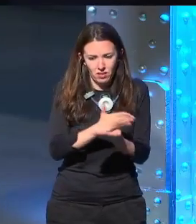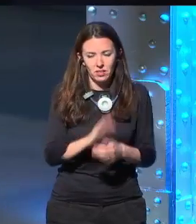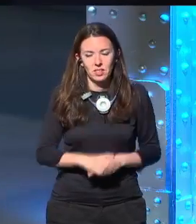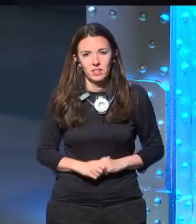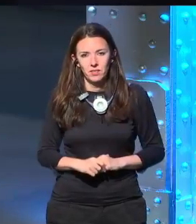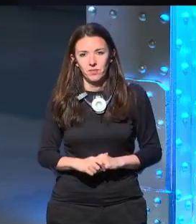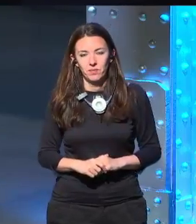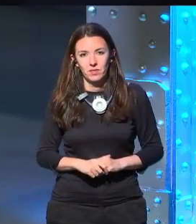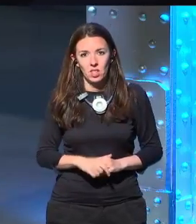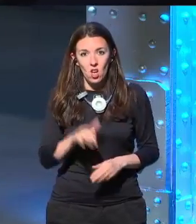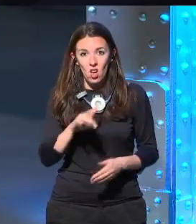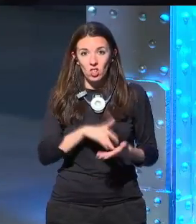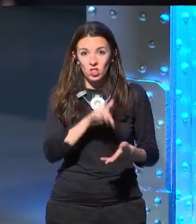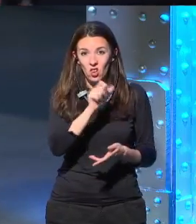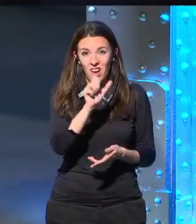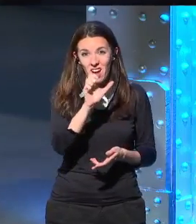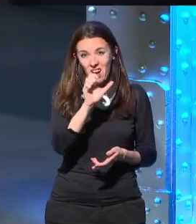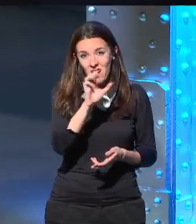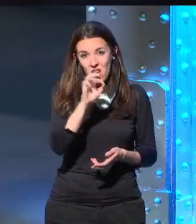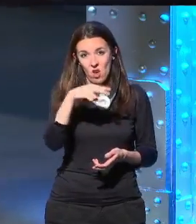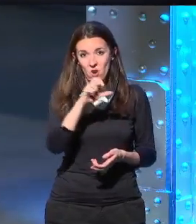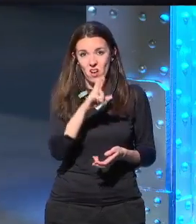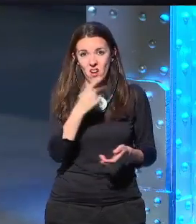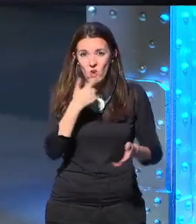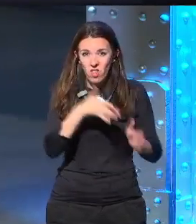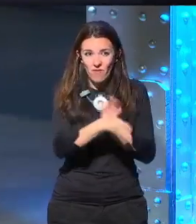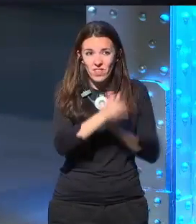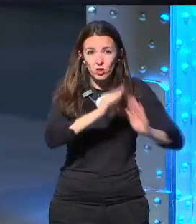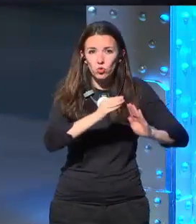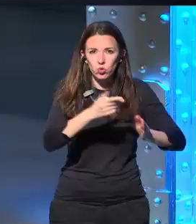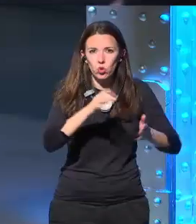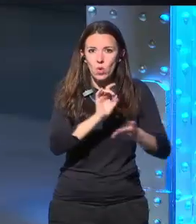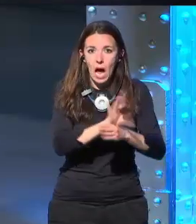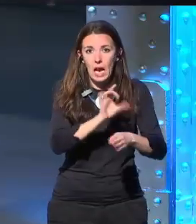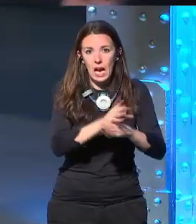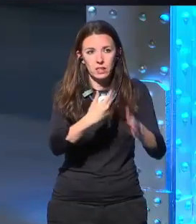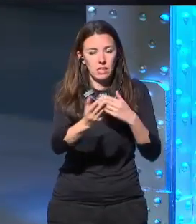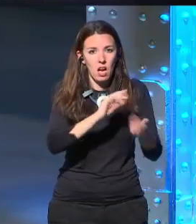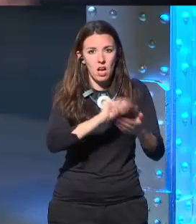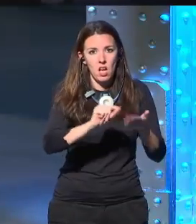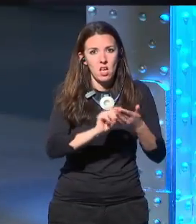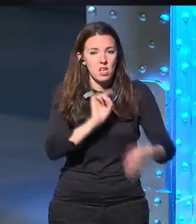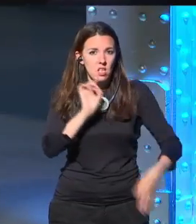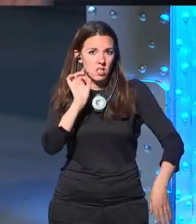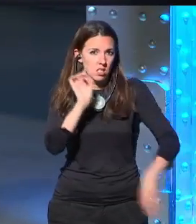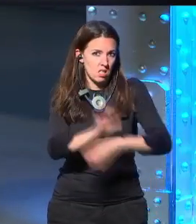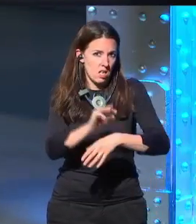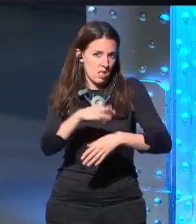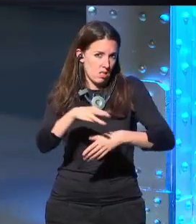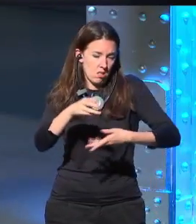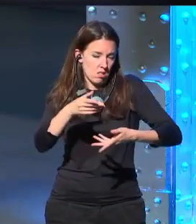extraordinary. When Leonardo defines himself in a letter that he wrote,